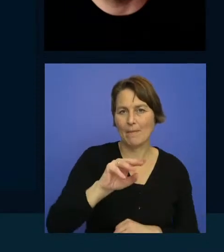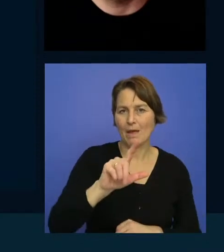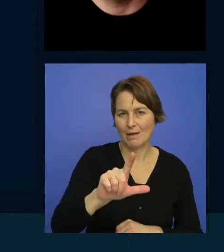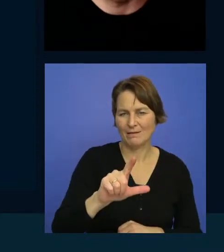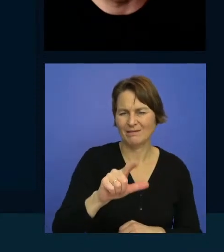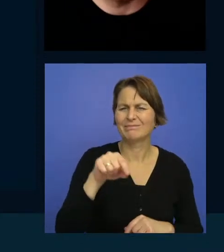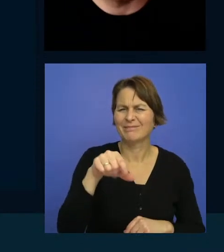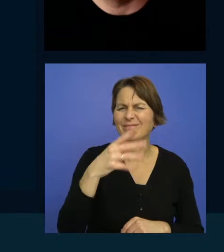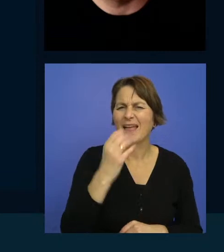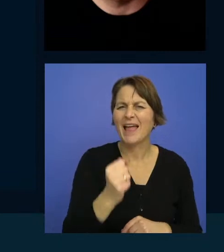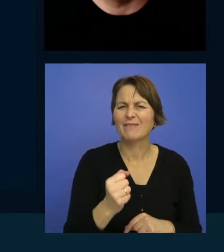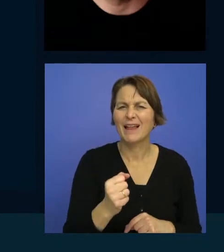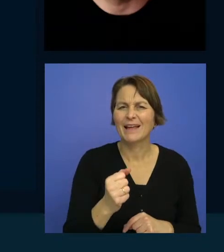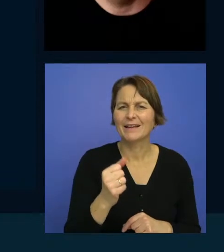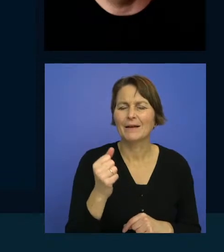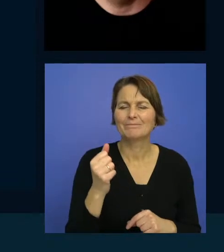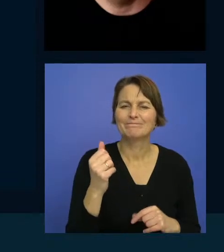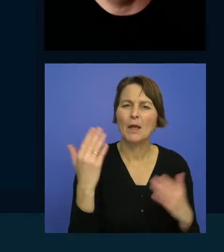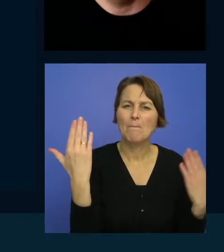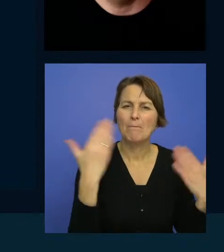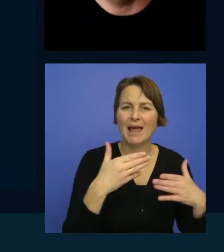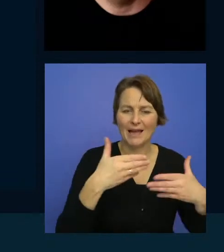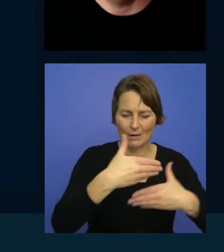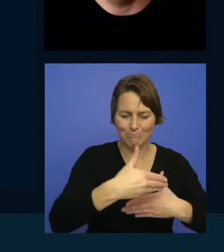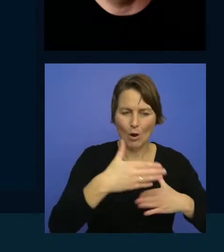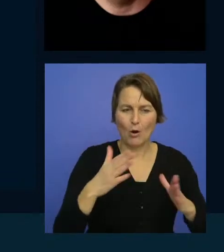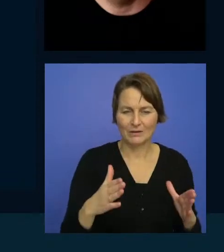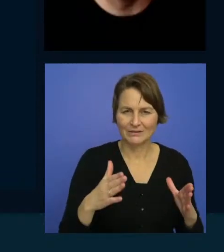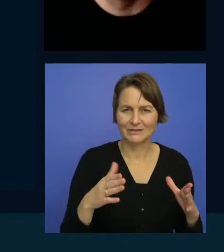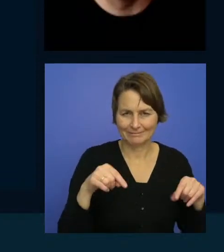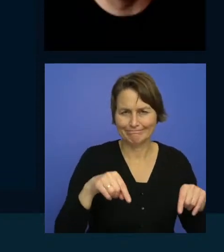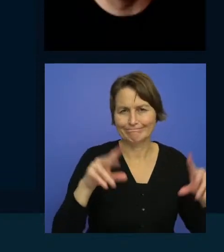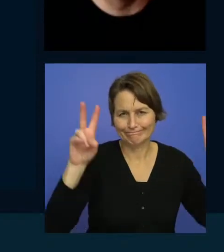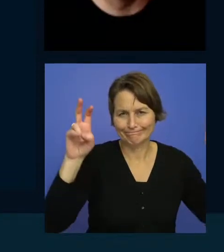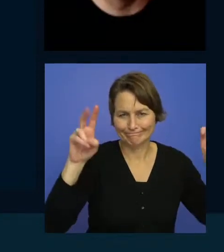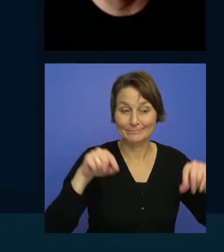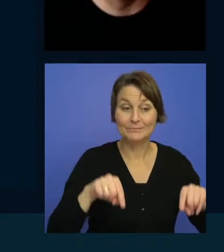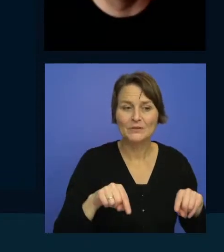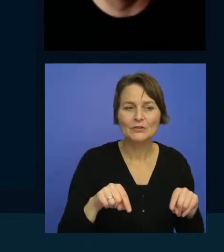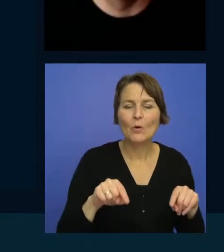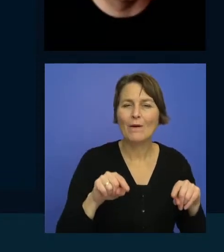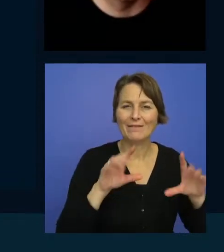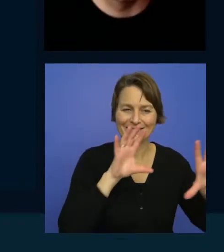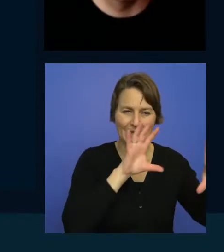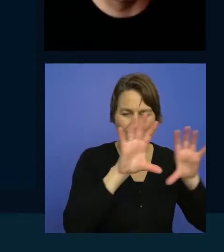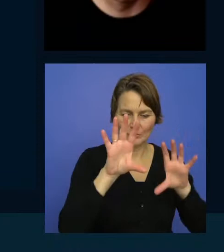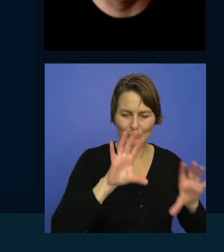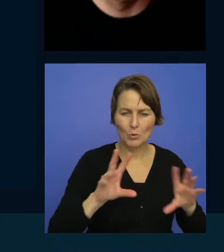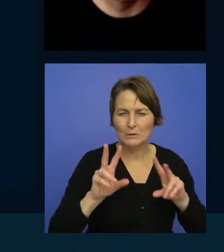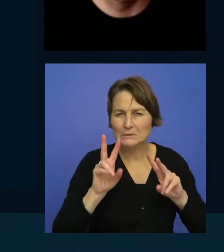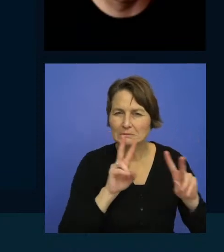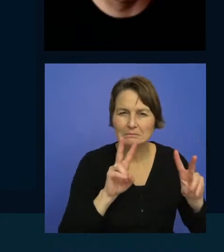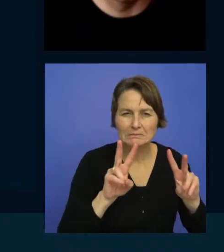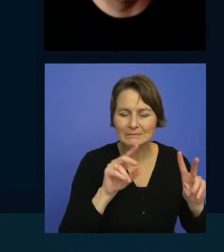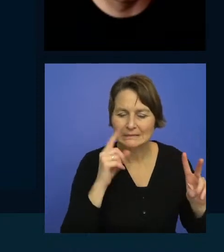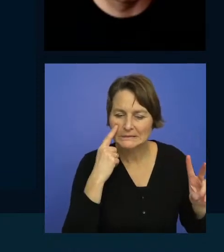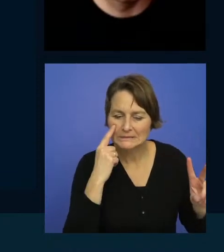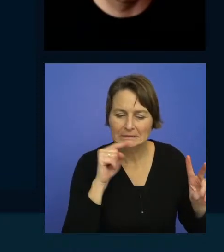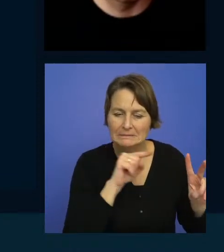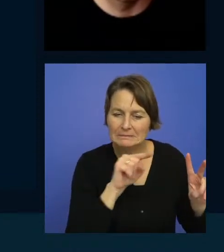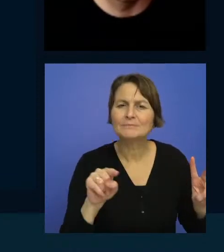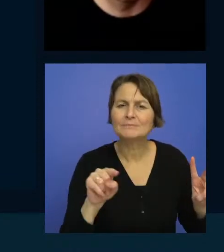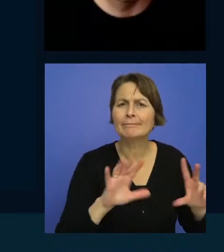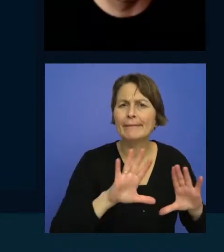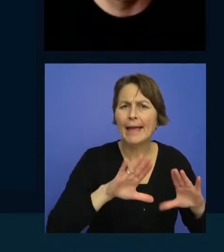to generate explanations for my model here, and then I'm going to use its interactive dashboard to explore those and understand how it's making its